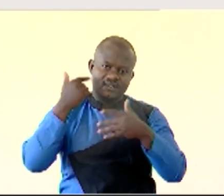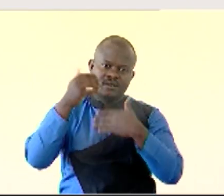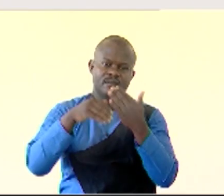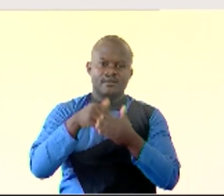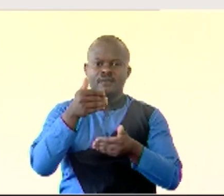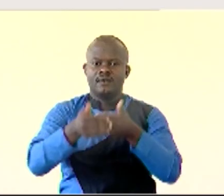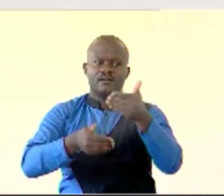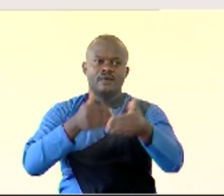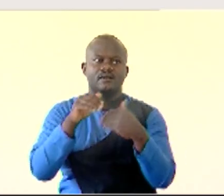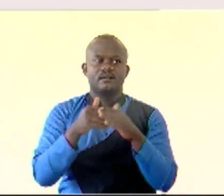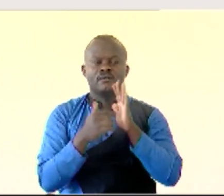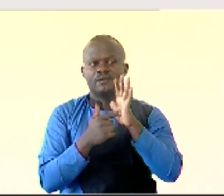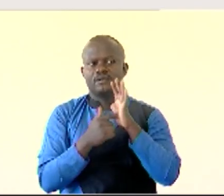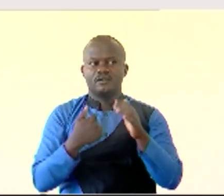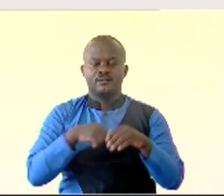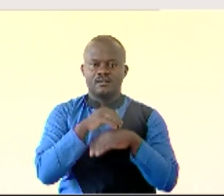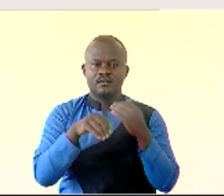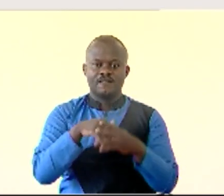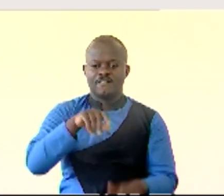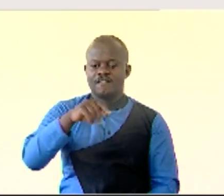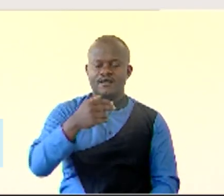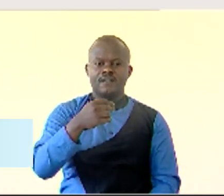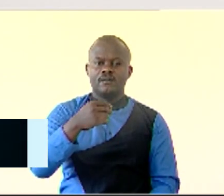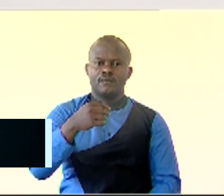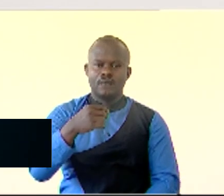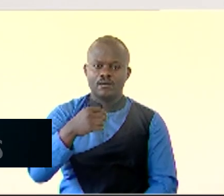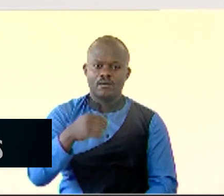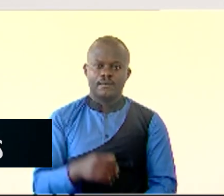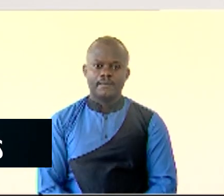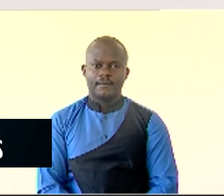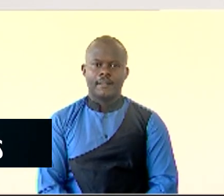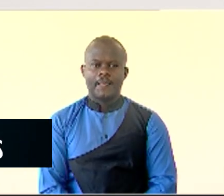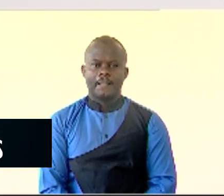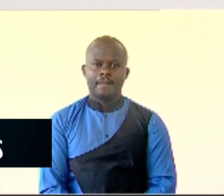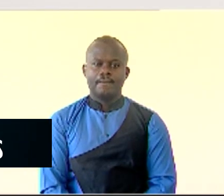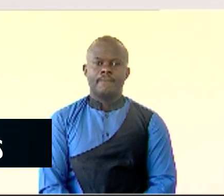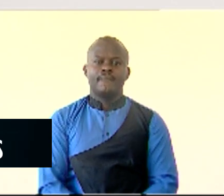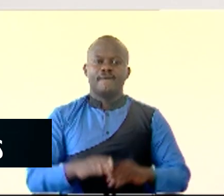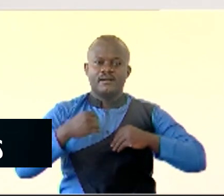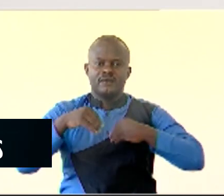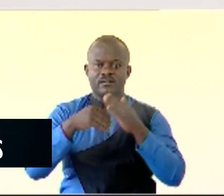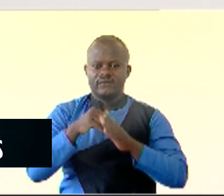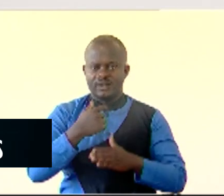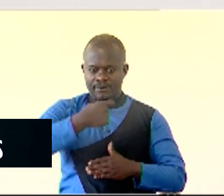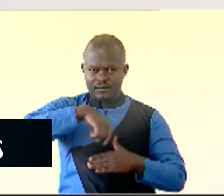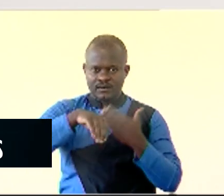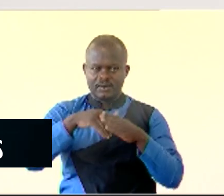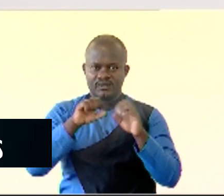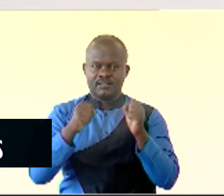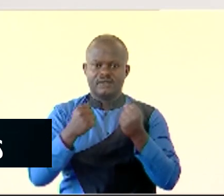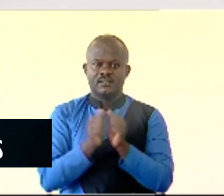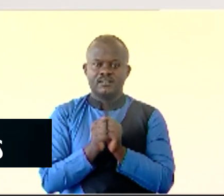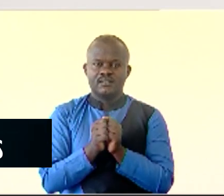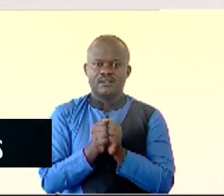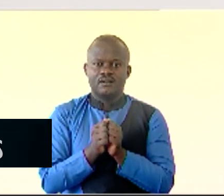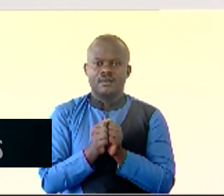is referred to as phagocytosis in white blood cells. Let's talk about immune system. As I